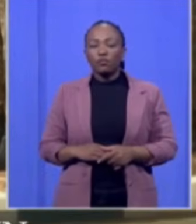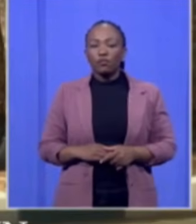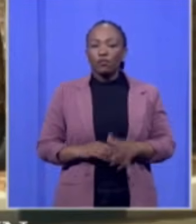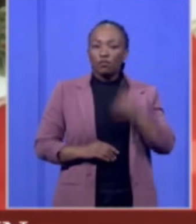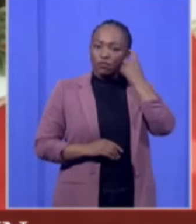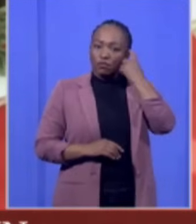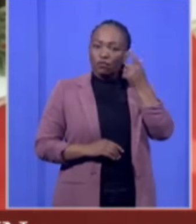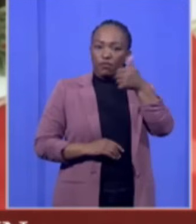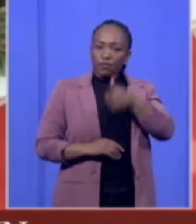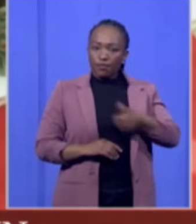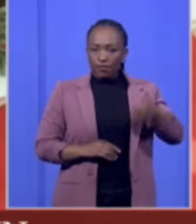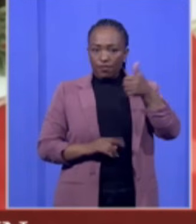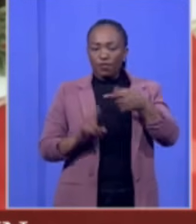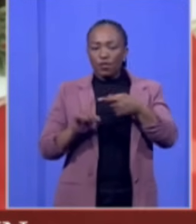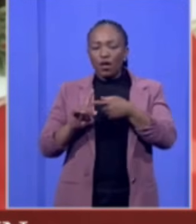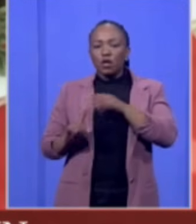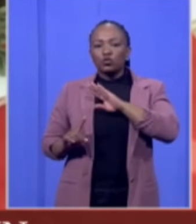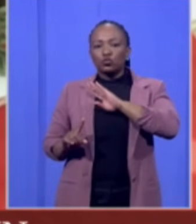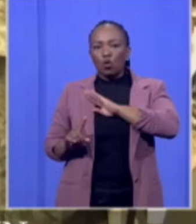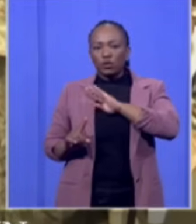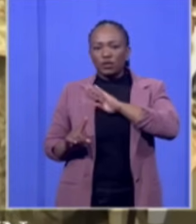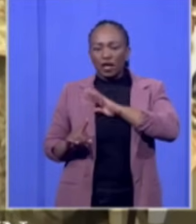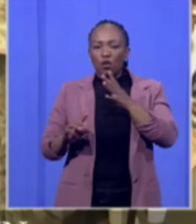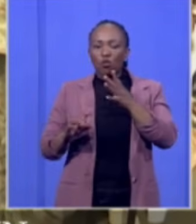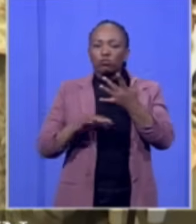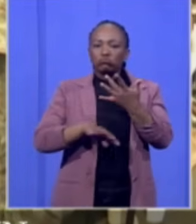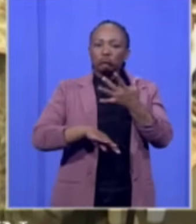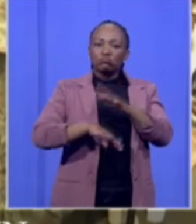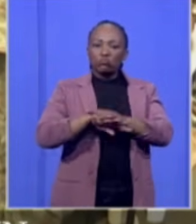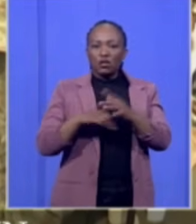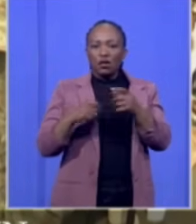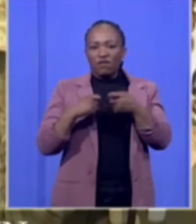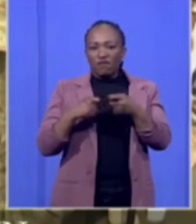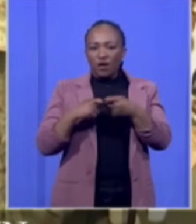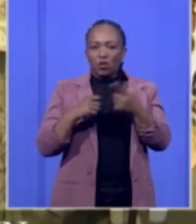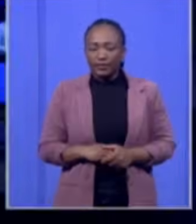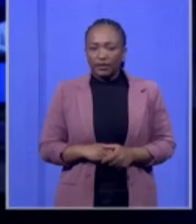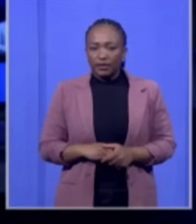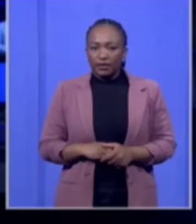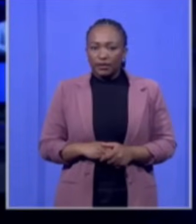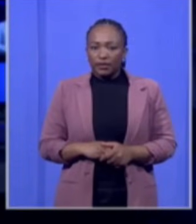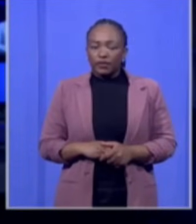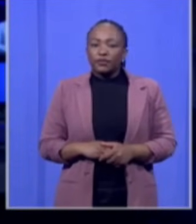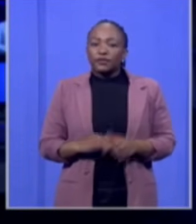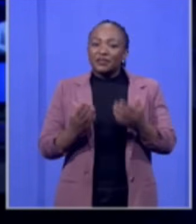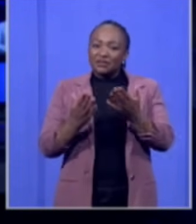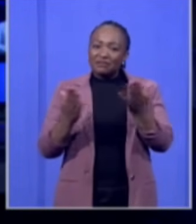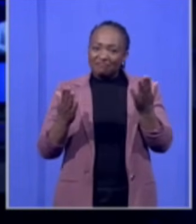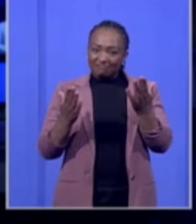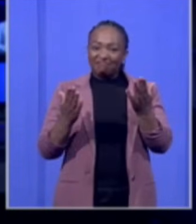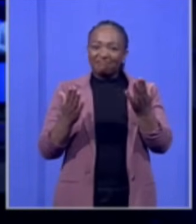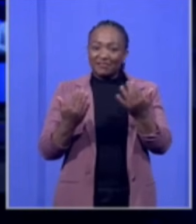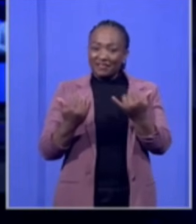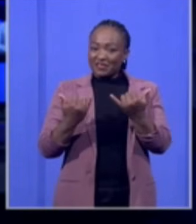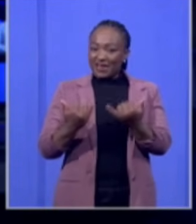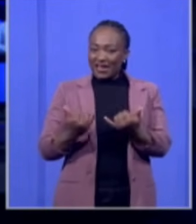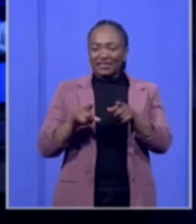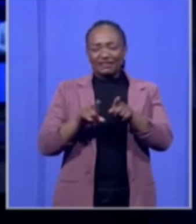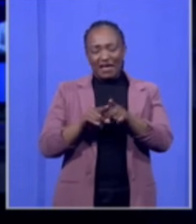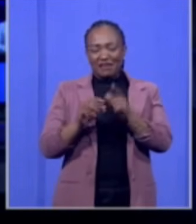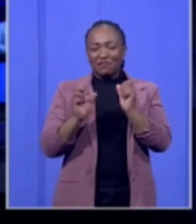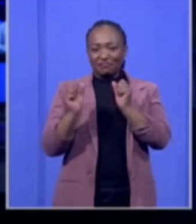kopaneng o tlotlile masole a hlokahalletseng ntweng a phethisa thumo ya ho thea kgotso. Mmoe sisitse le phirimaneng ena mme